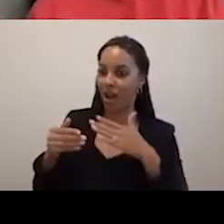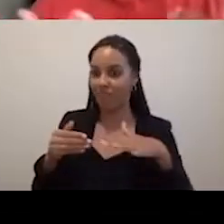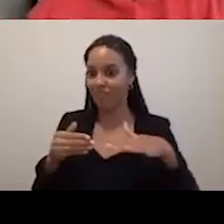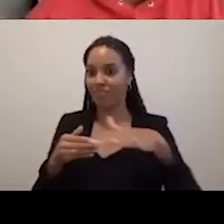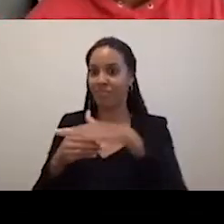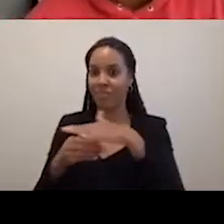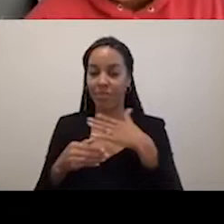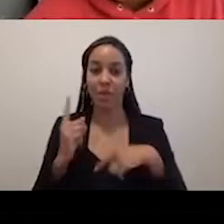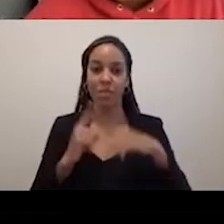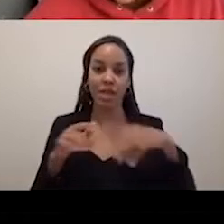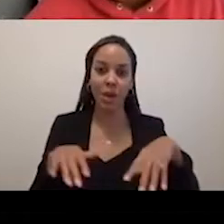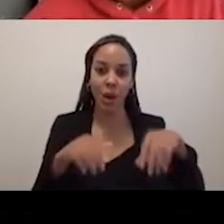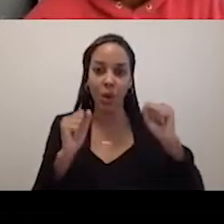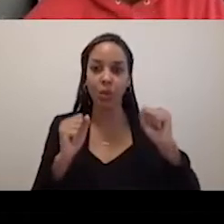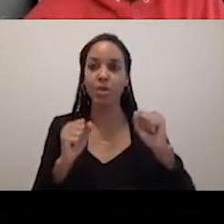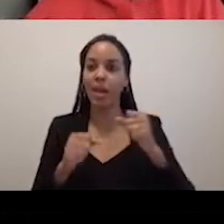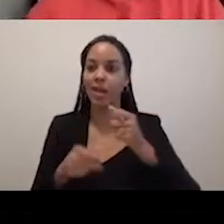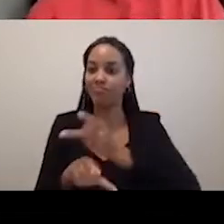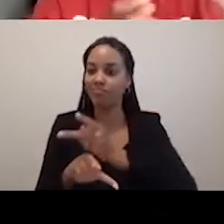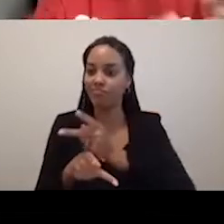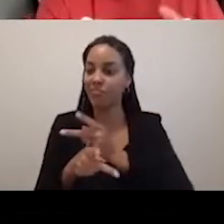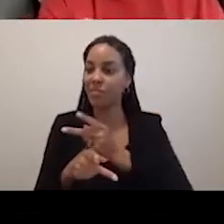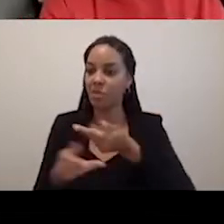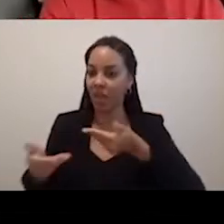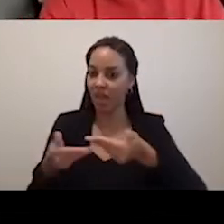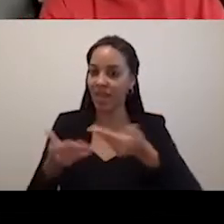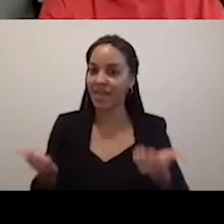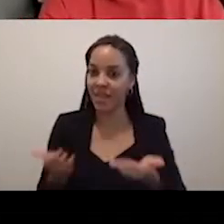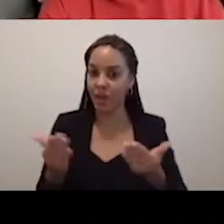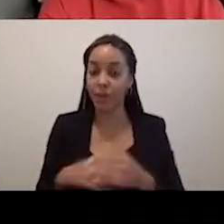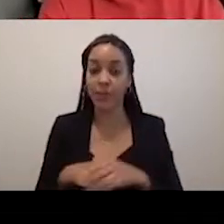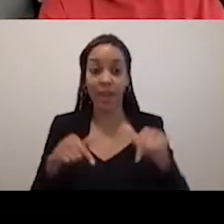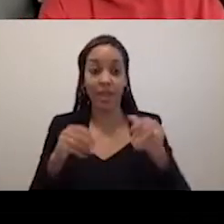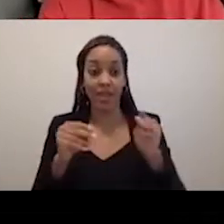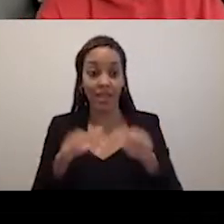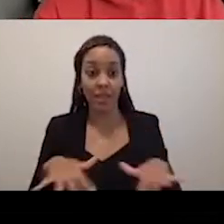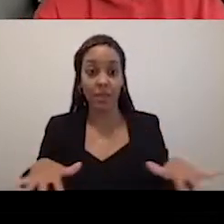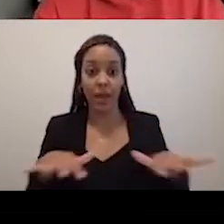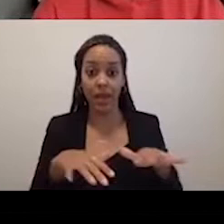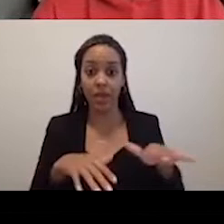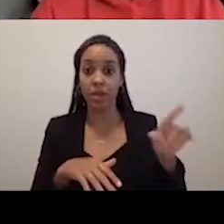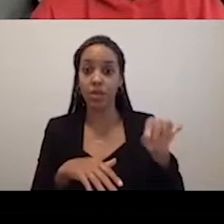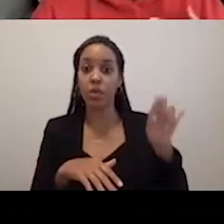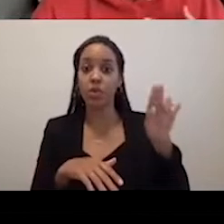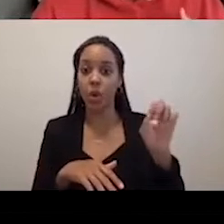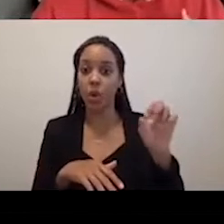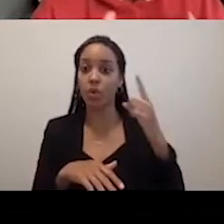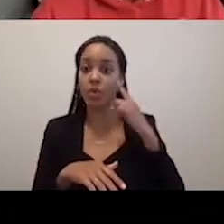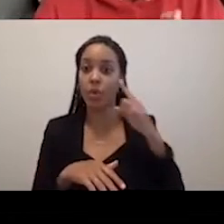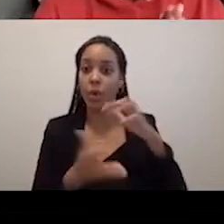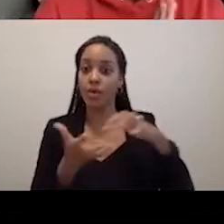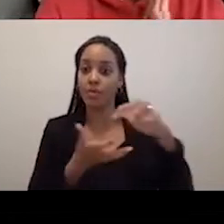steward to the guests that we have here on site. And so this space is zoned for mixed